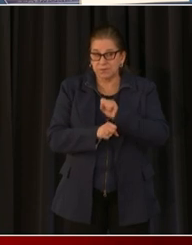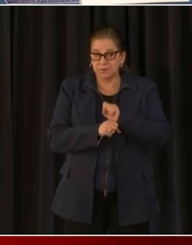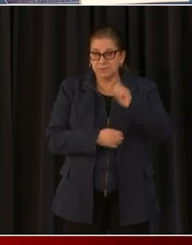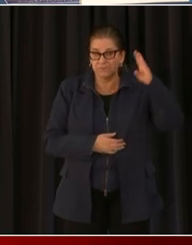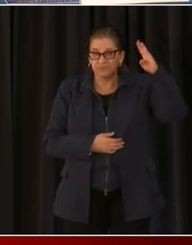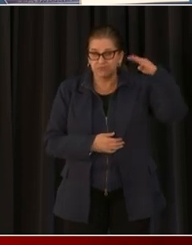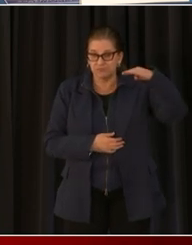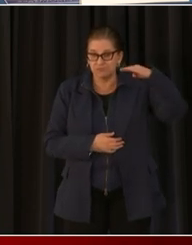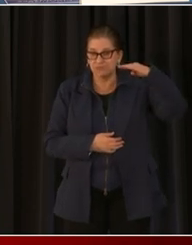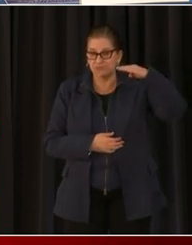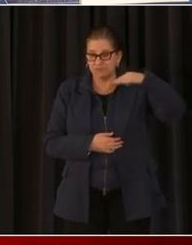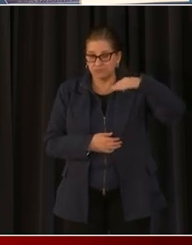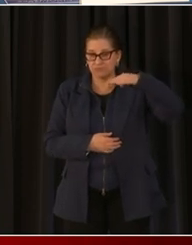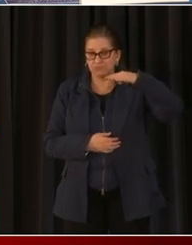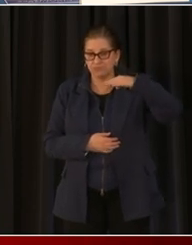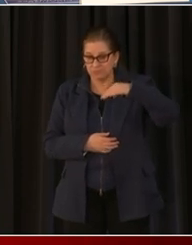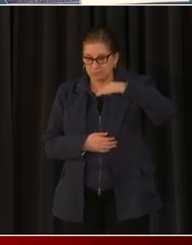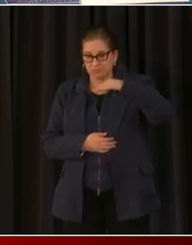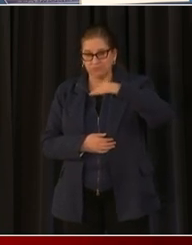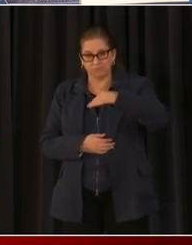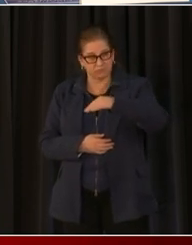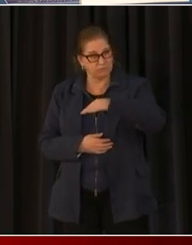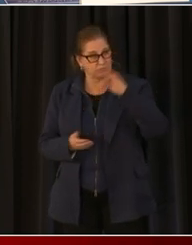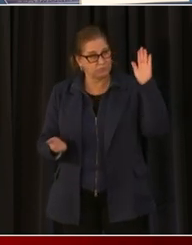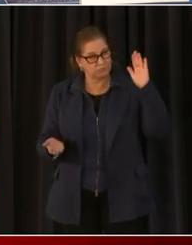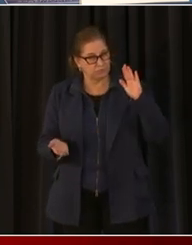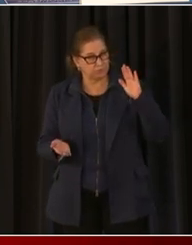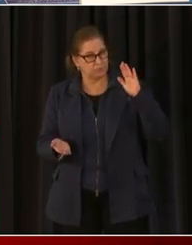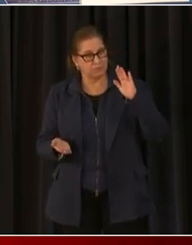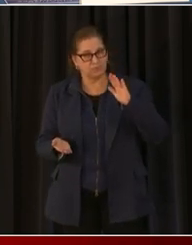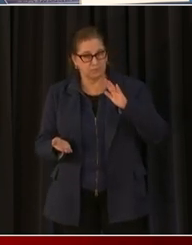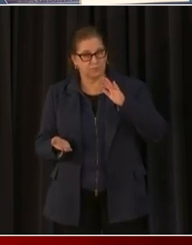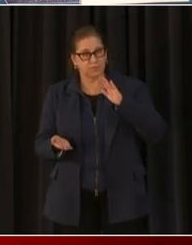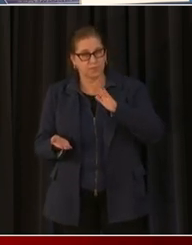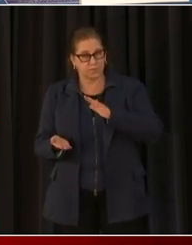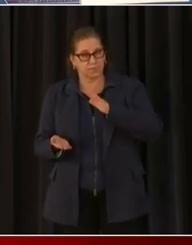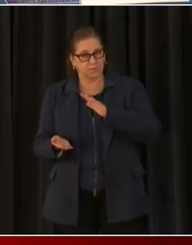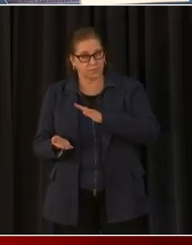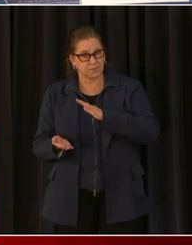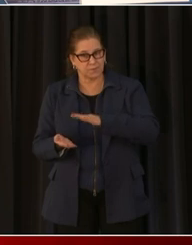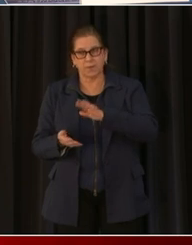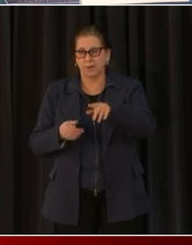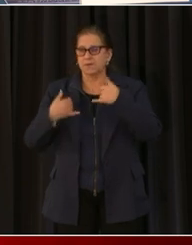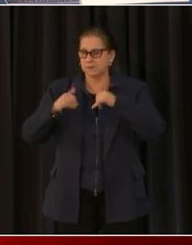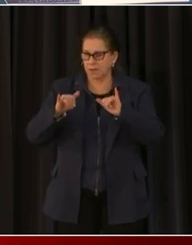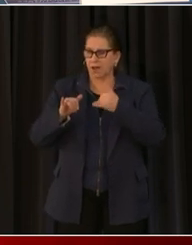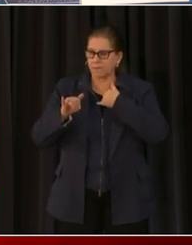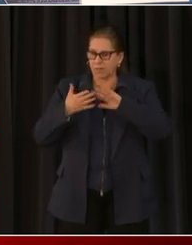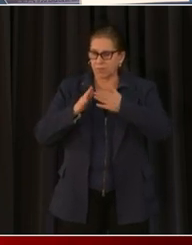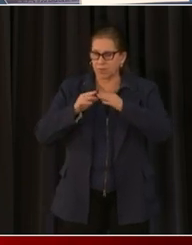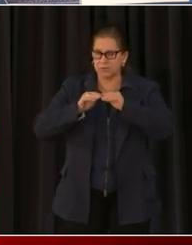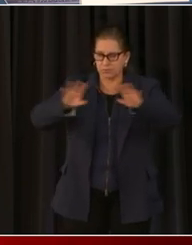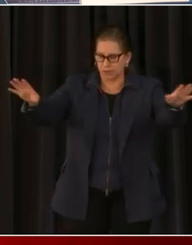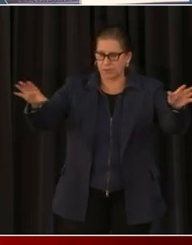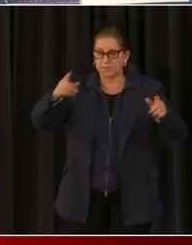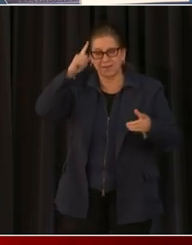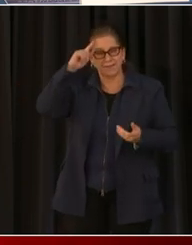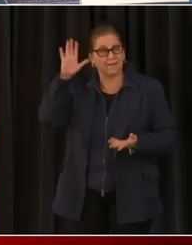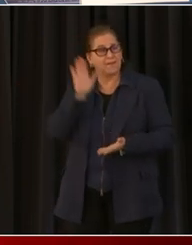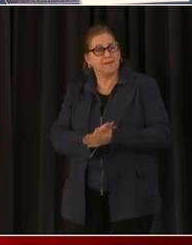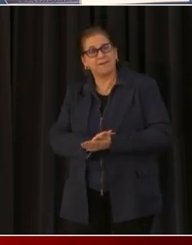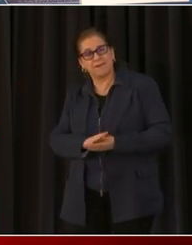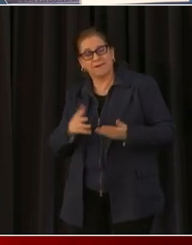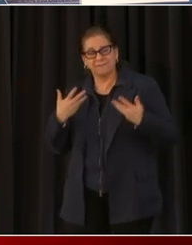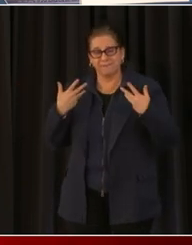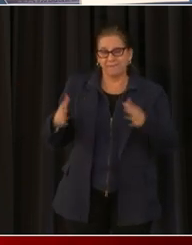in the District of Columbia. You'll remember that during the holiday season, and we often think of the holiday season